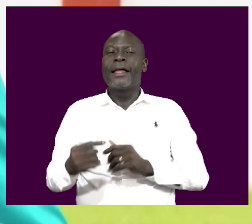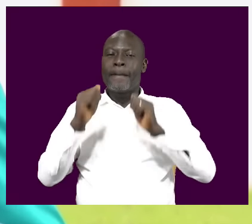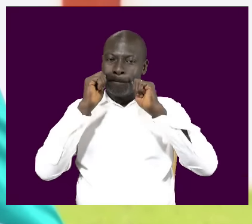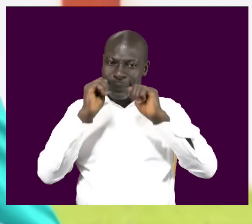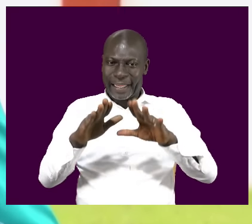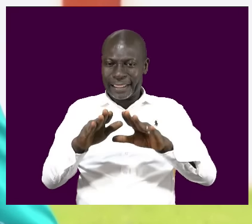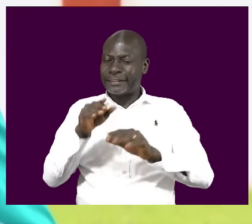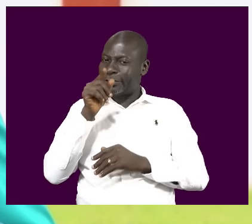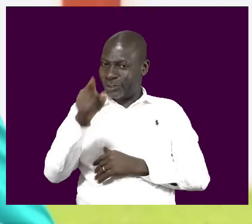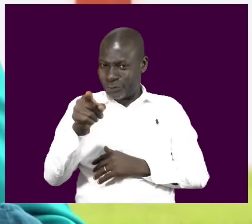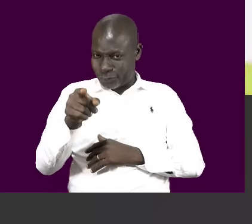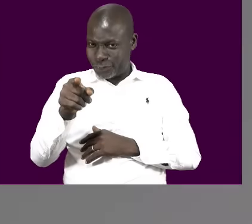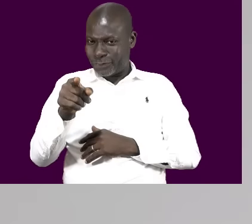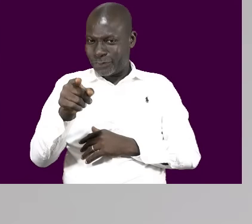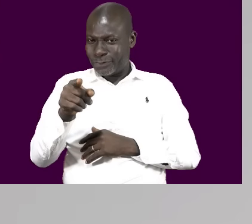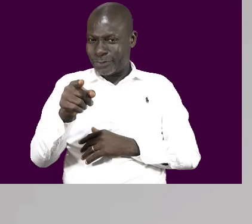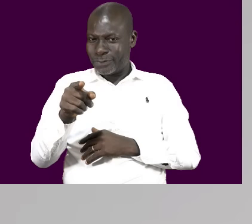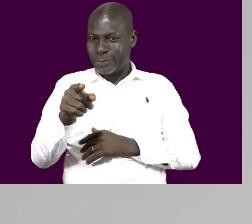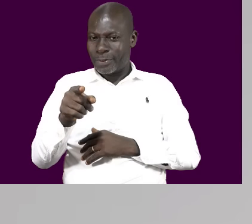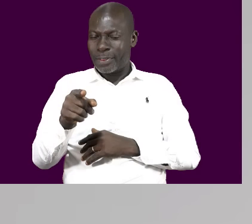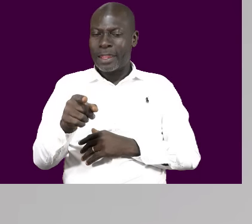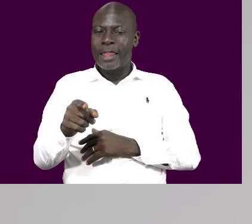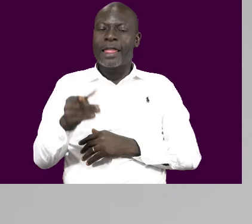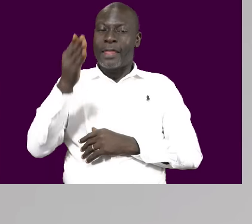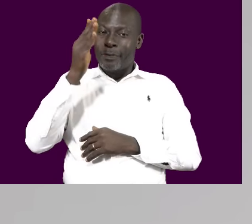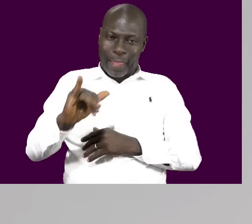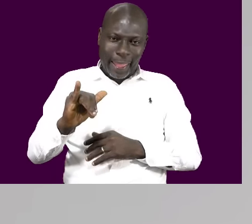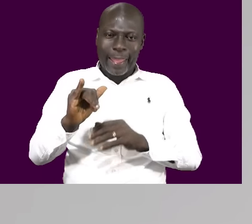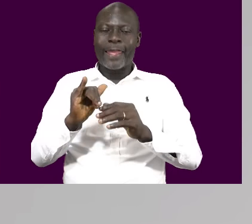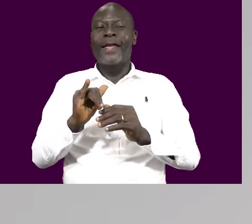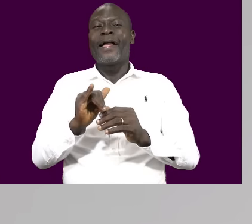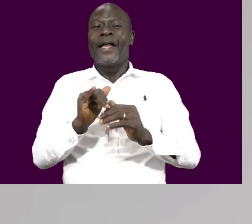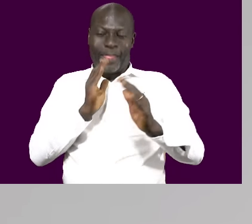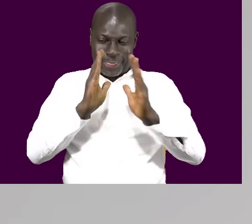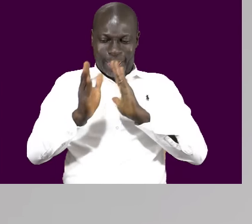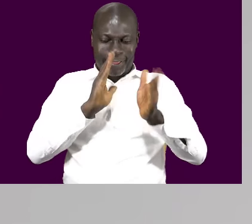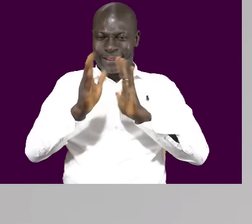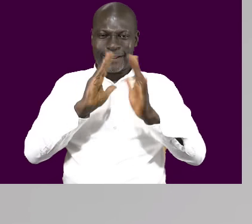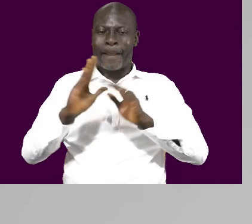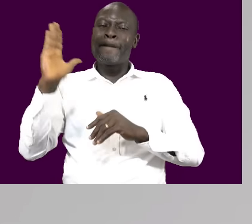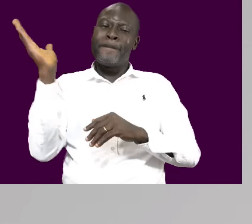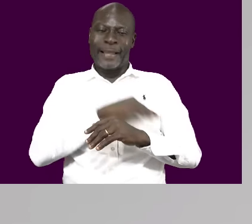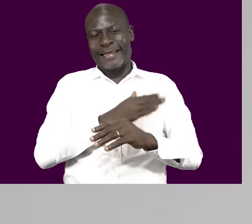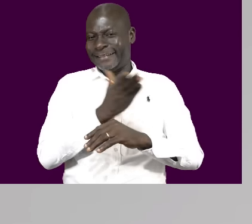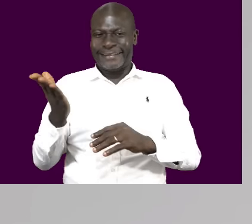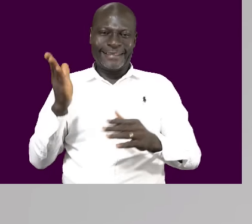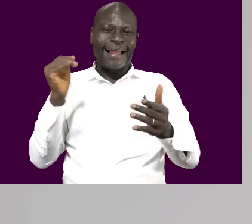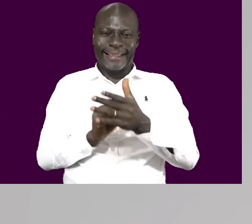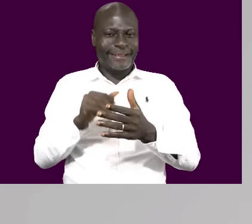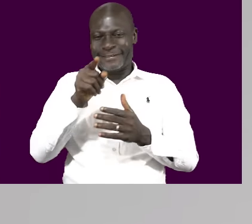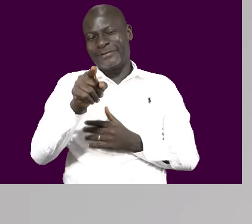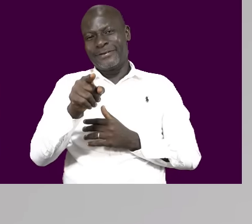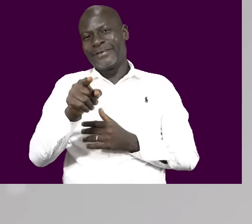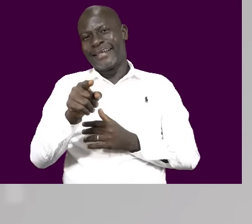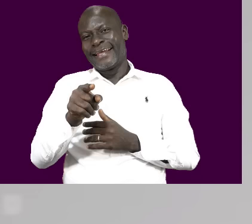wo. Na wo ka and somebody bebre. They